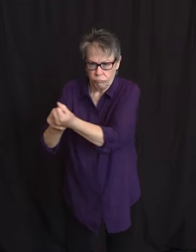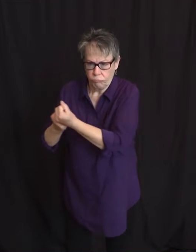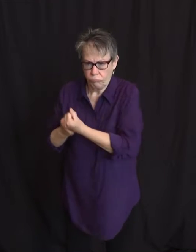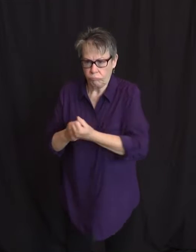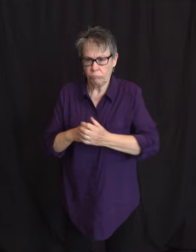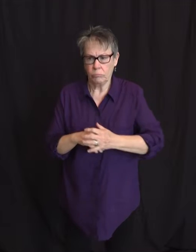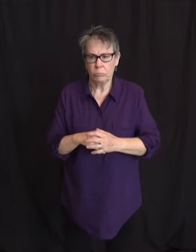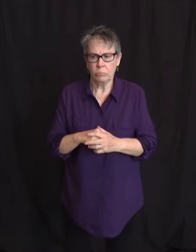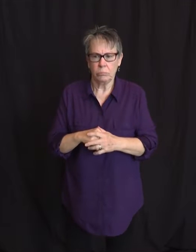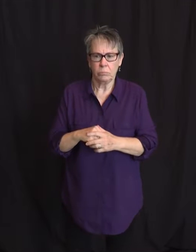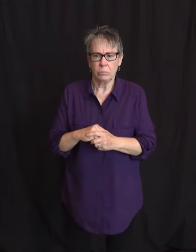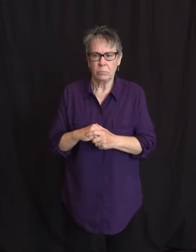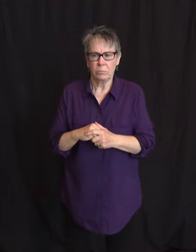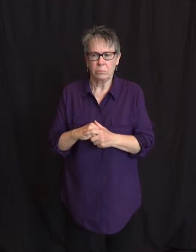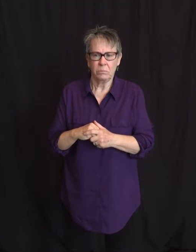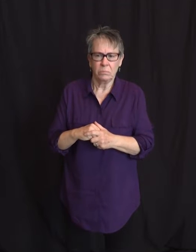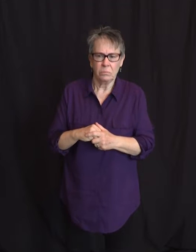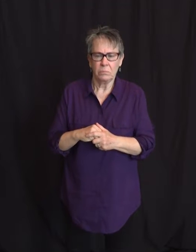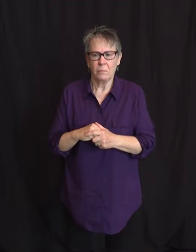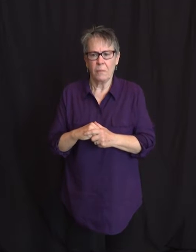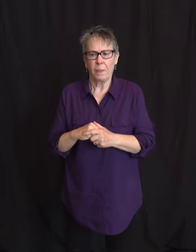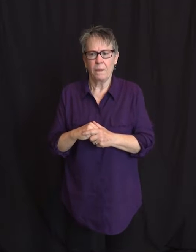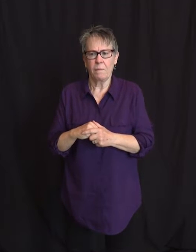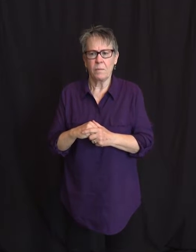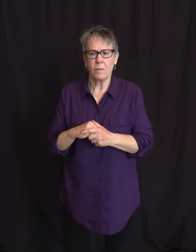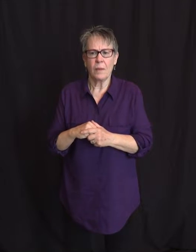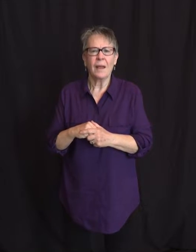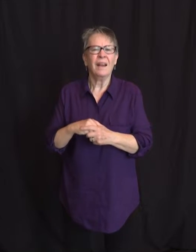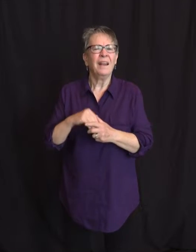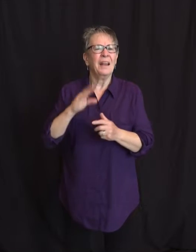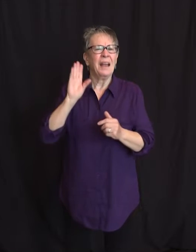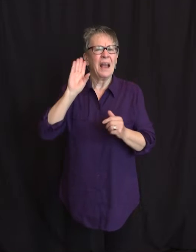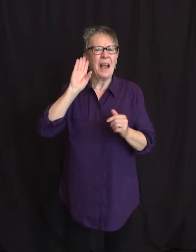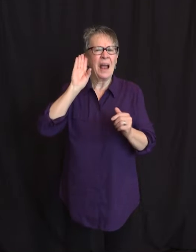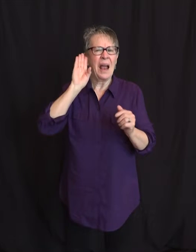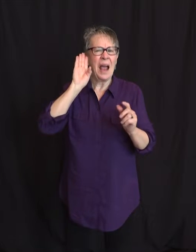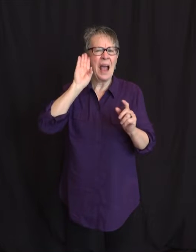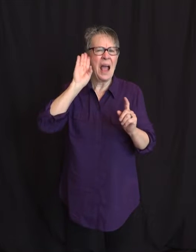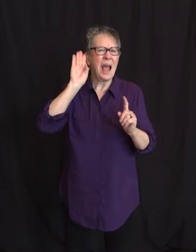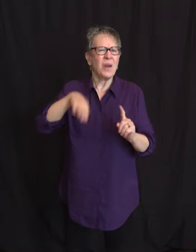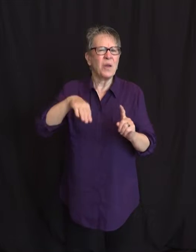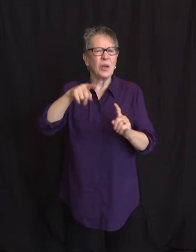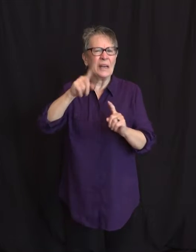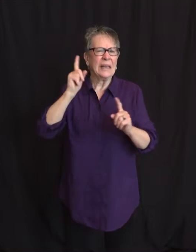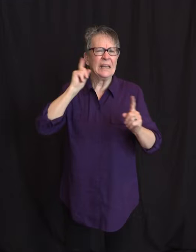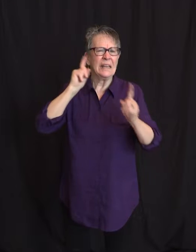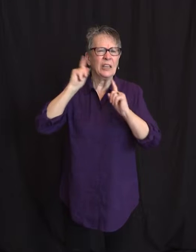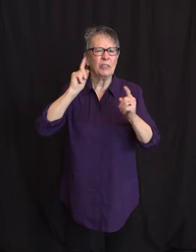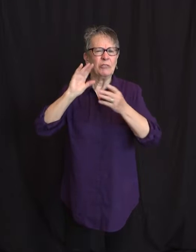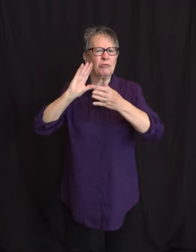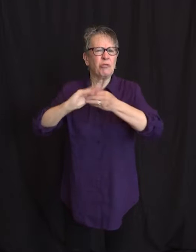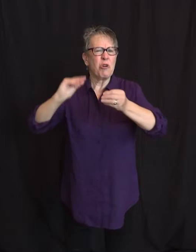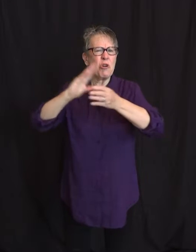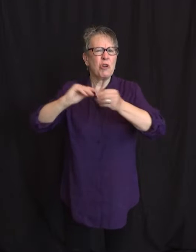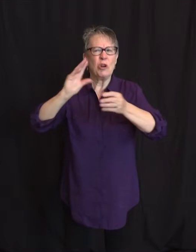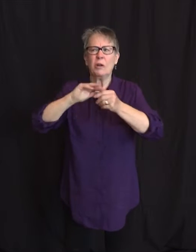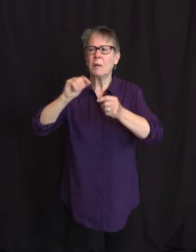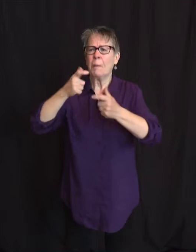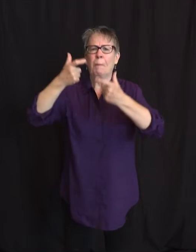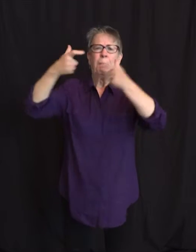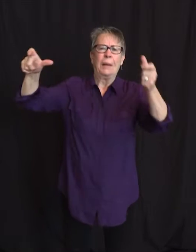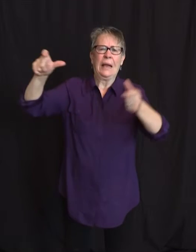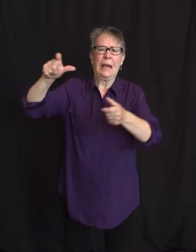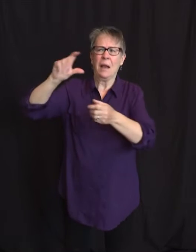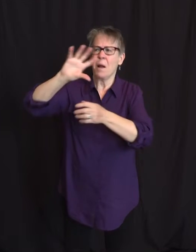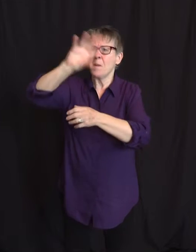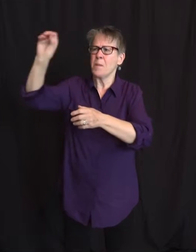stories about larger publicly traded companies that did not need this money, that got in the front of the line, and unfortunately the banks favored